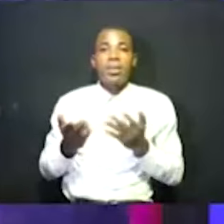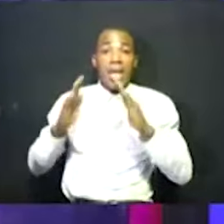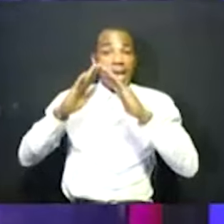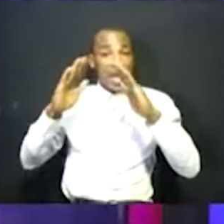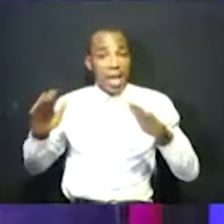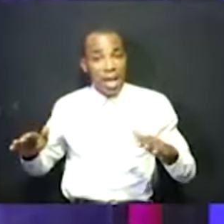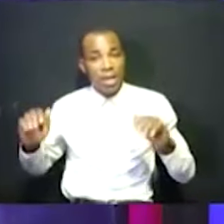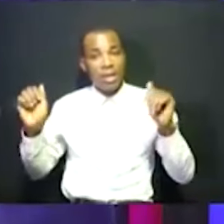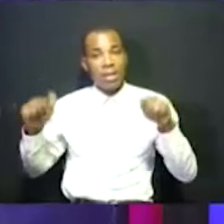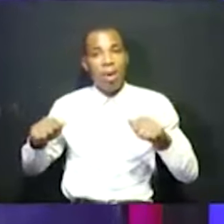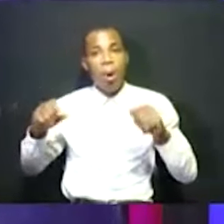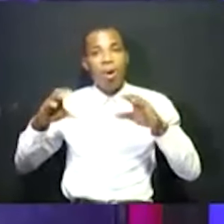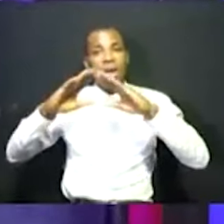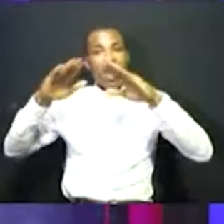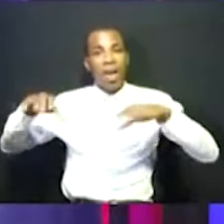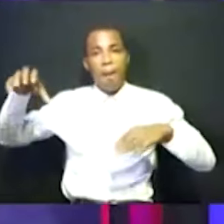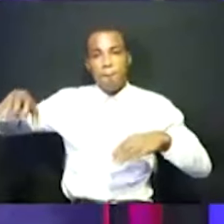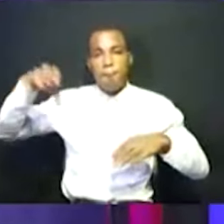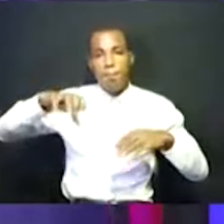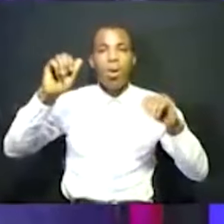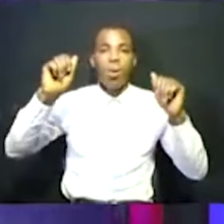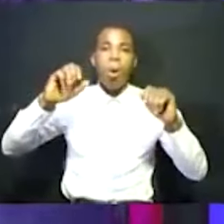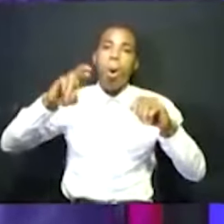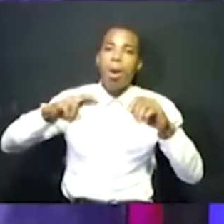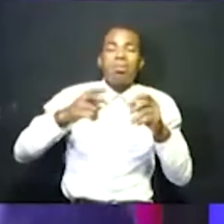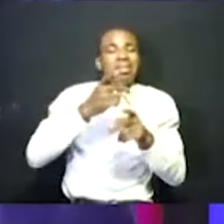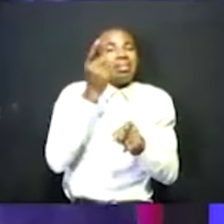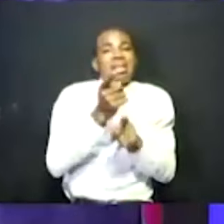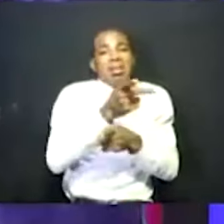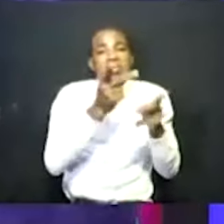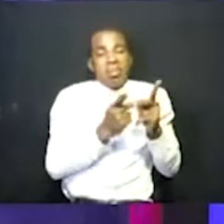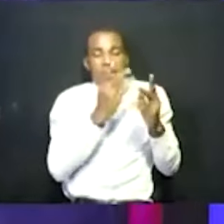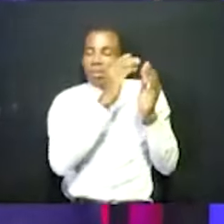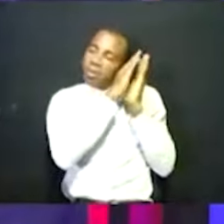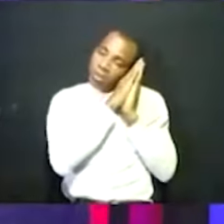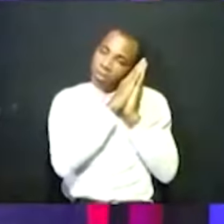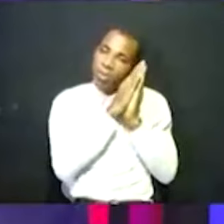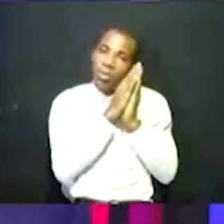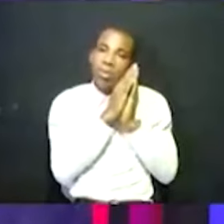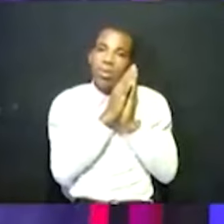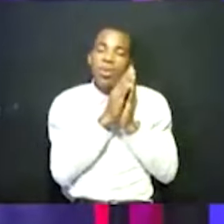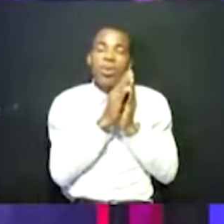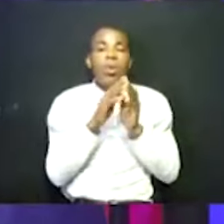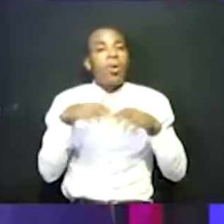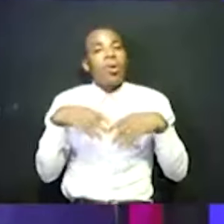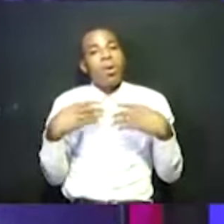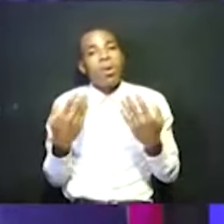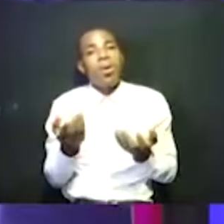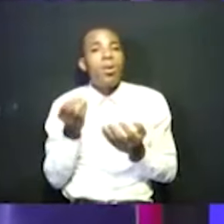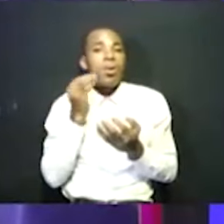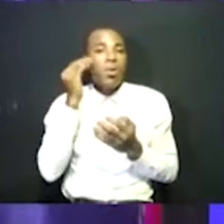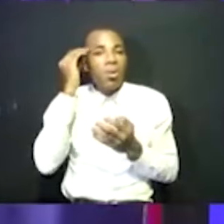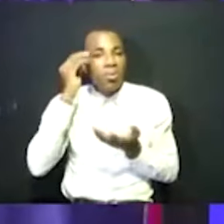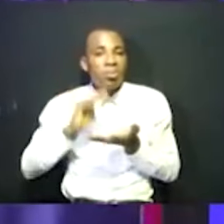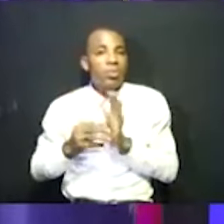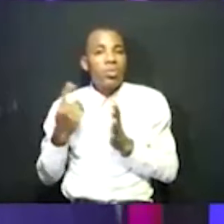apartment, or a shelter. That is the usual residence of a person. A